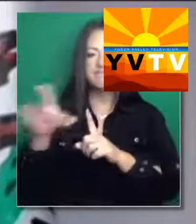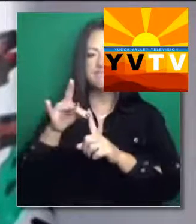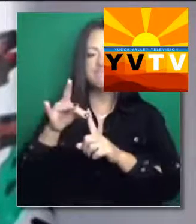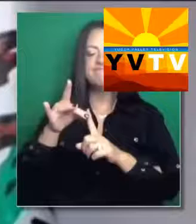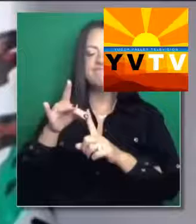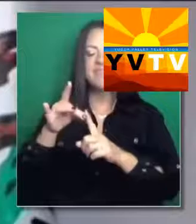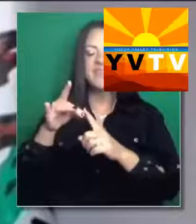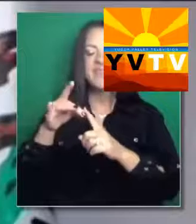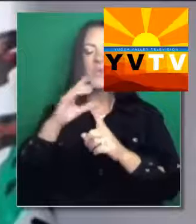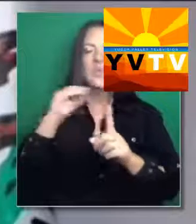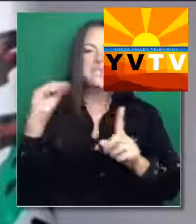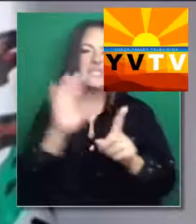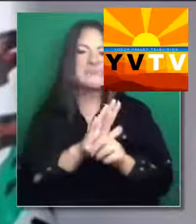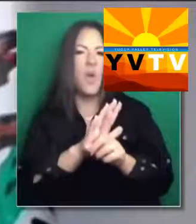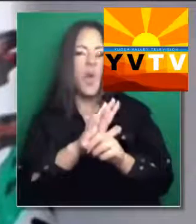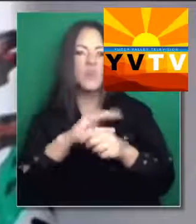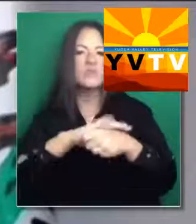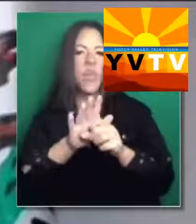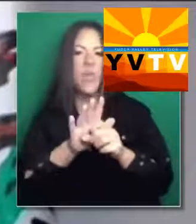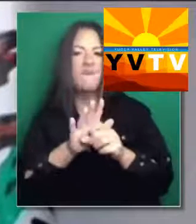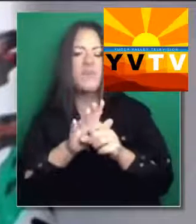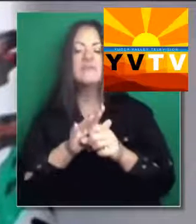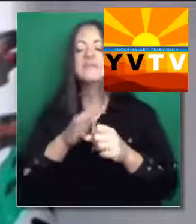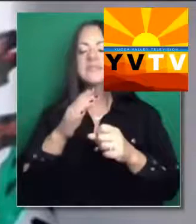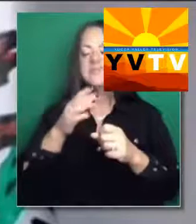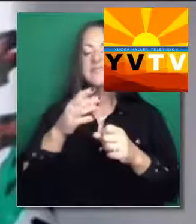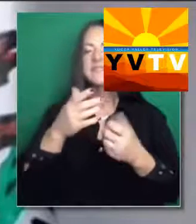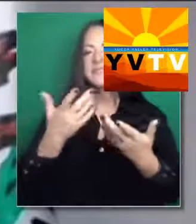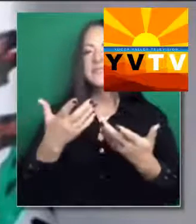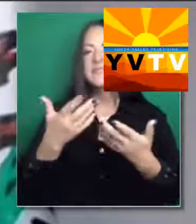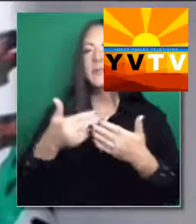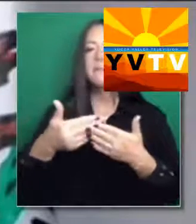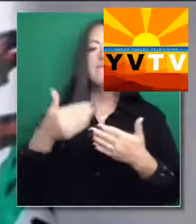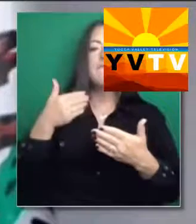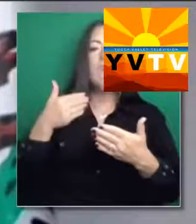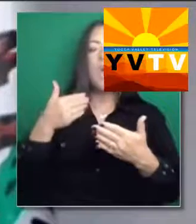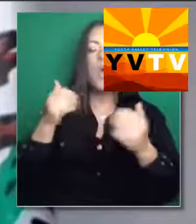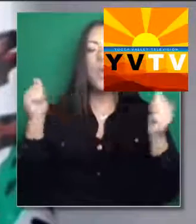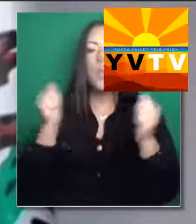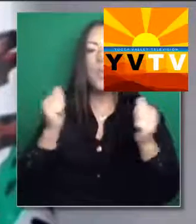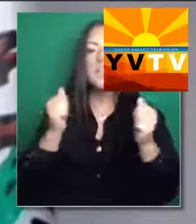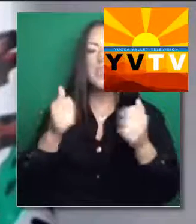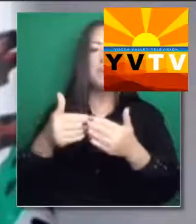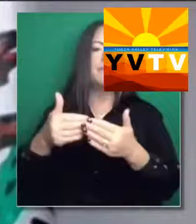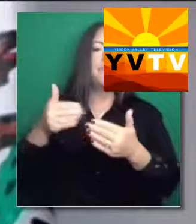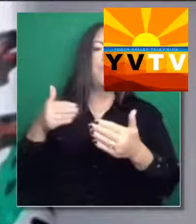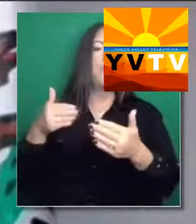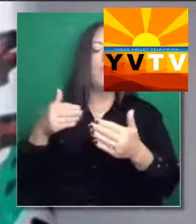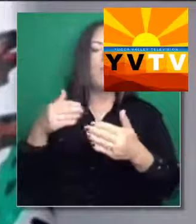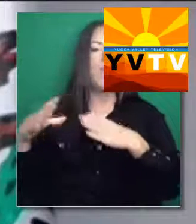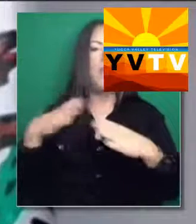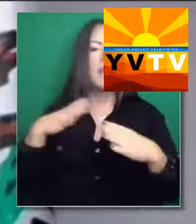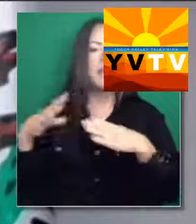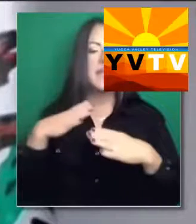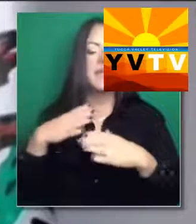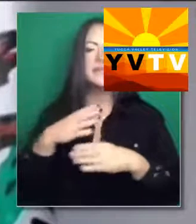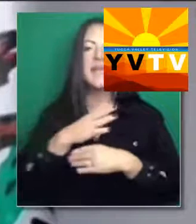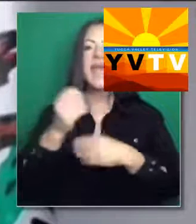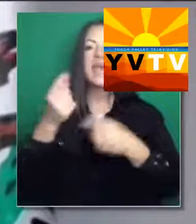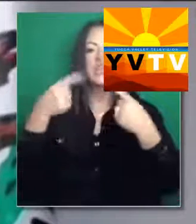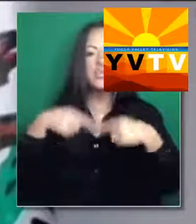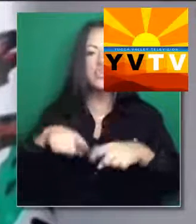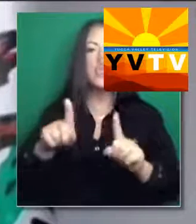and are infected, whether that happened before the winter or December holidays or during those. We are